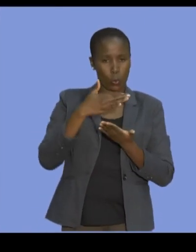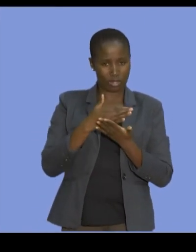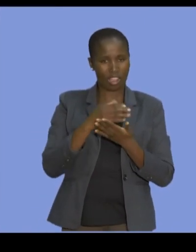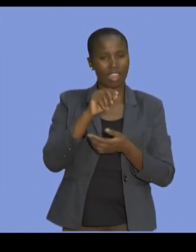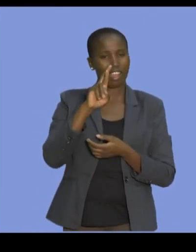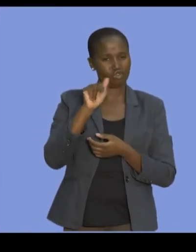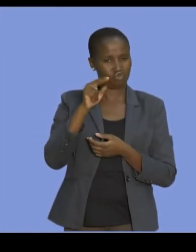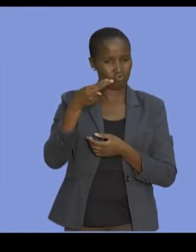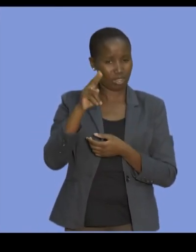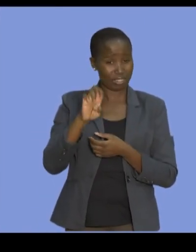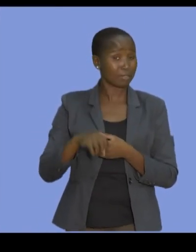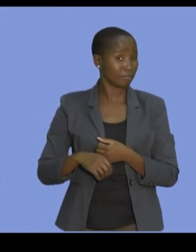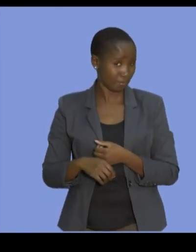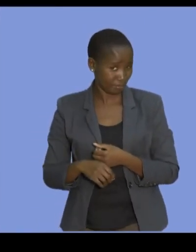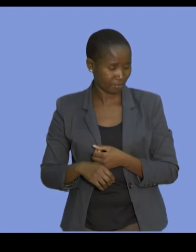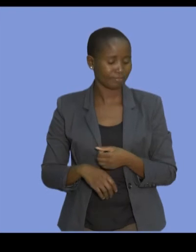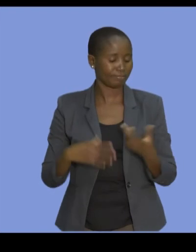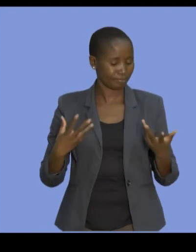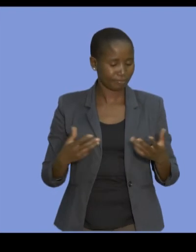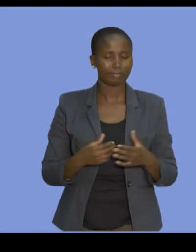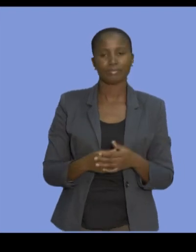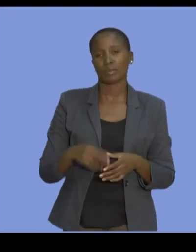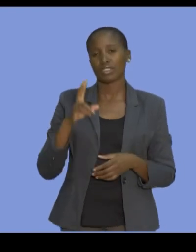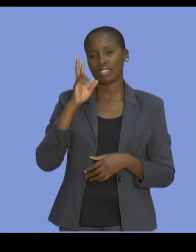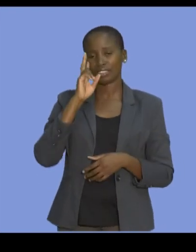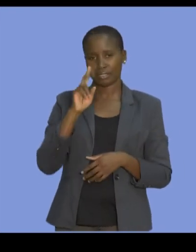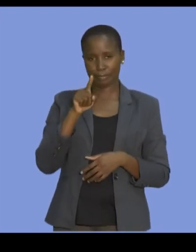So if we look at the range,